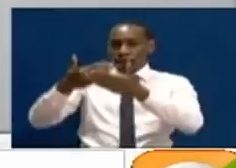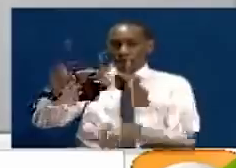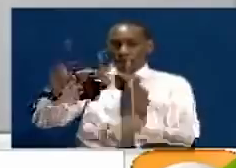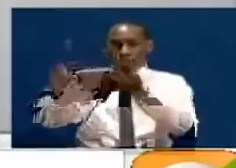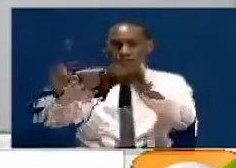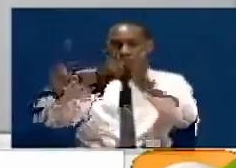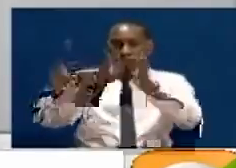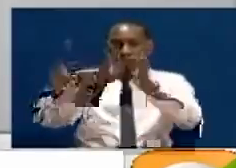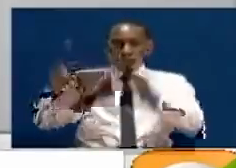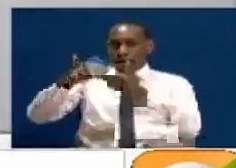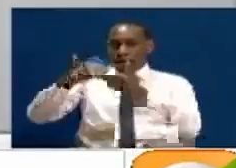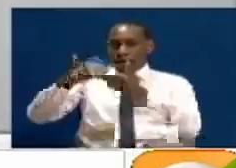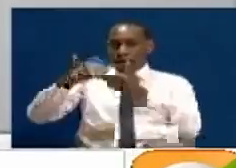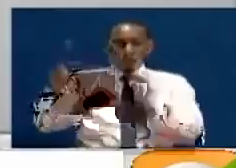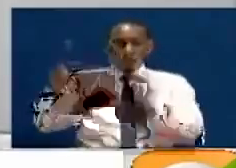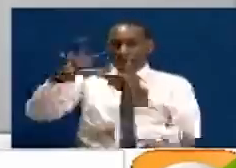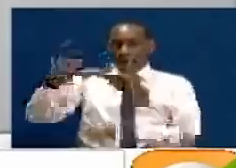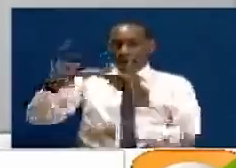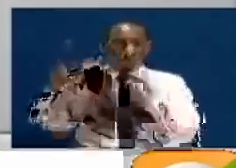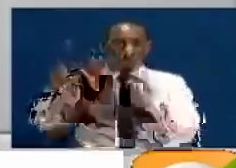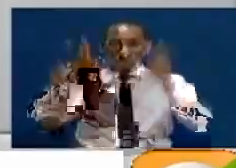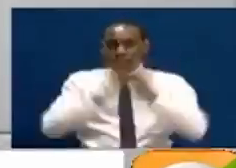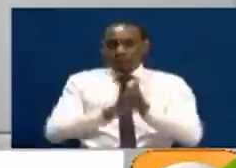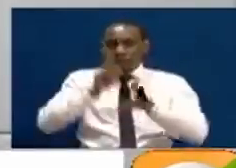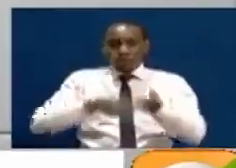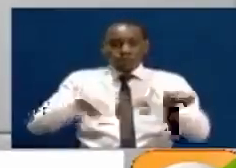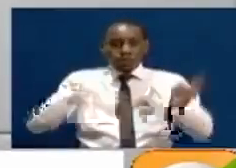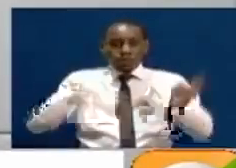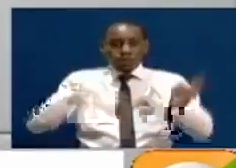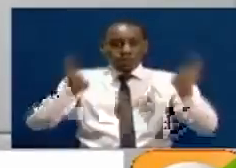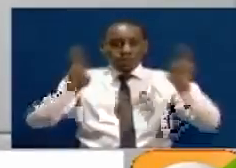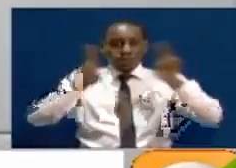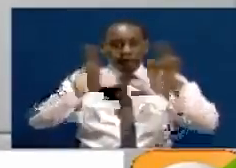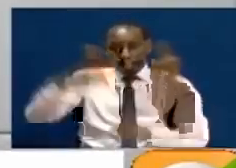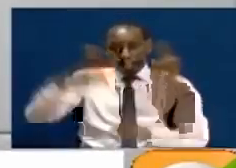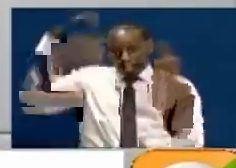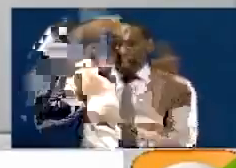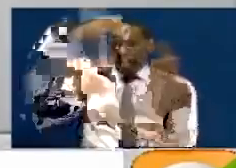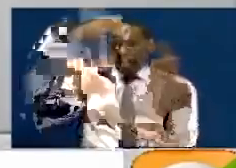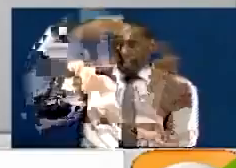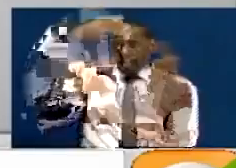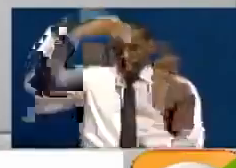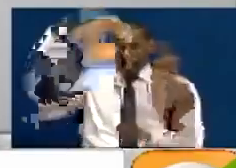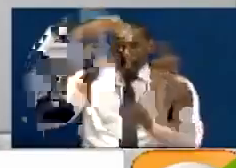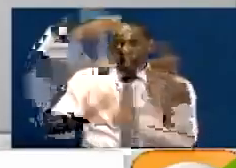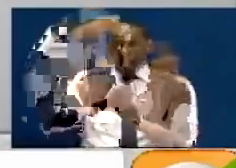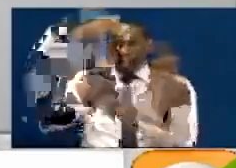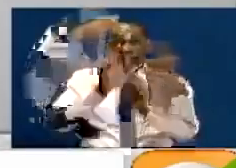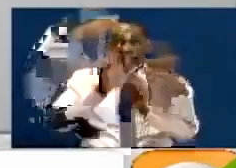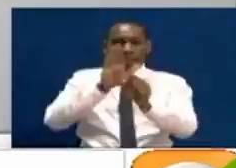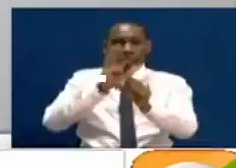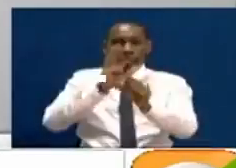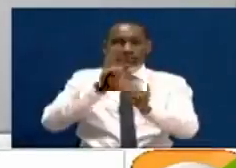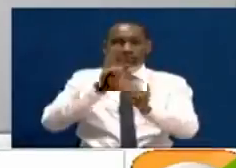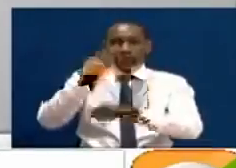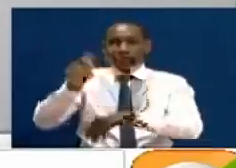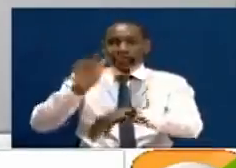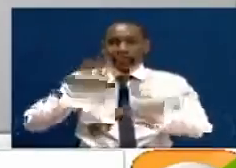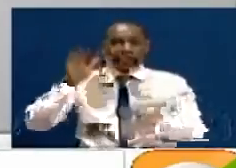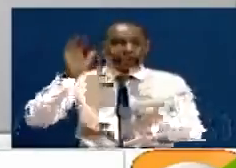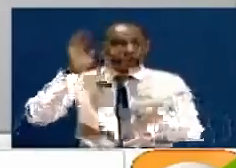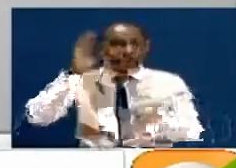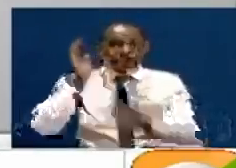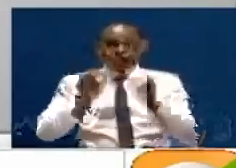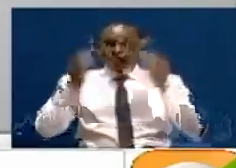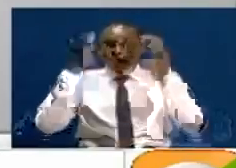Mutunga tweeted in the quote, and the victims of the disobedience of is